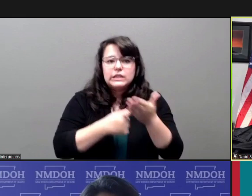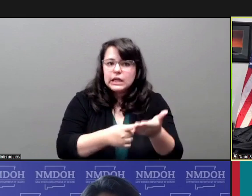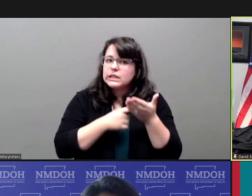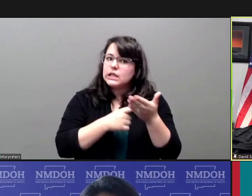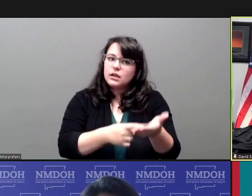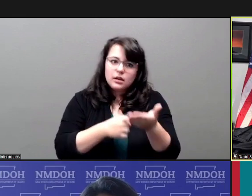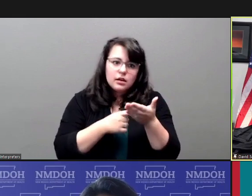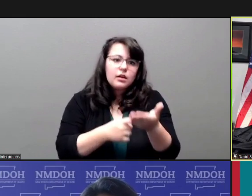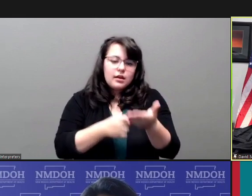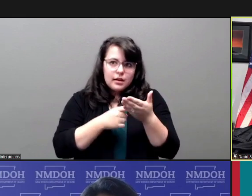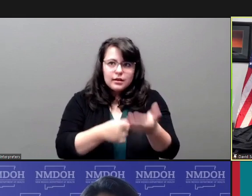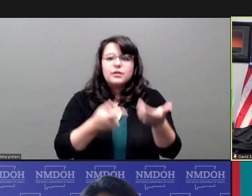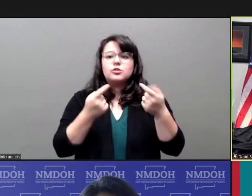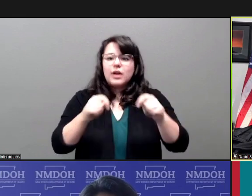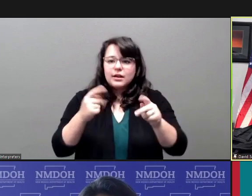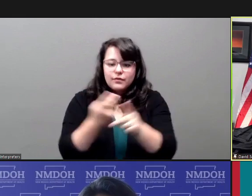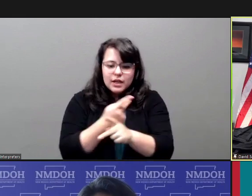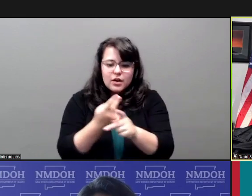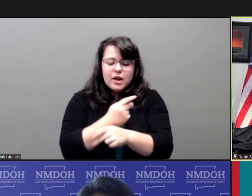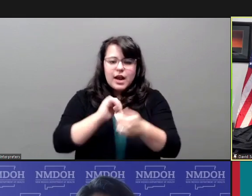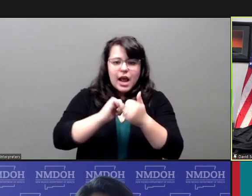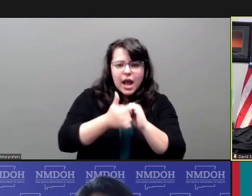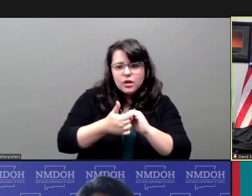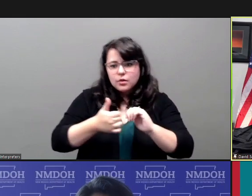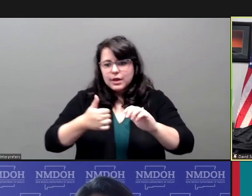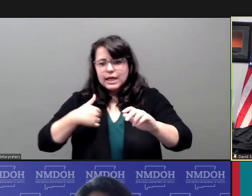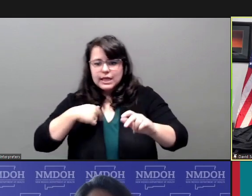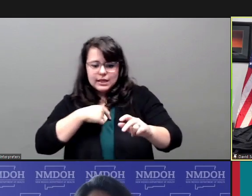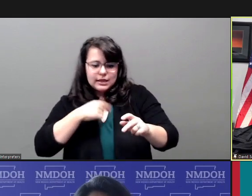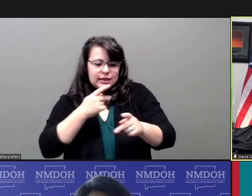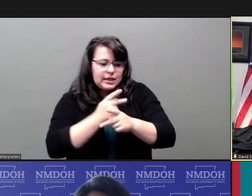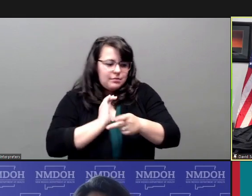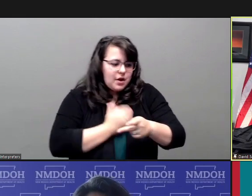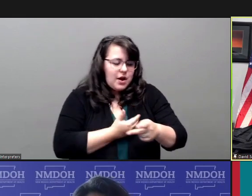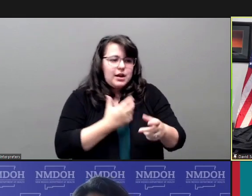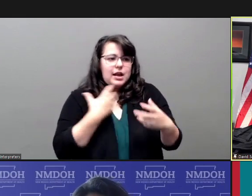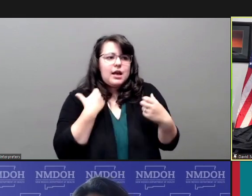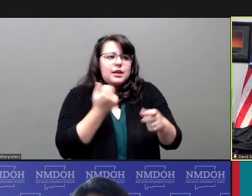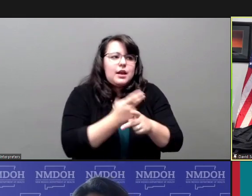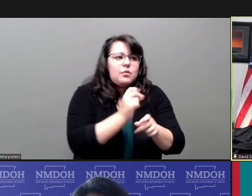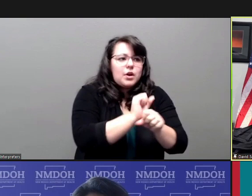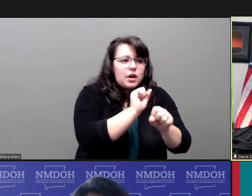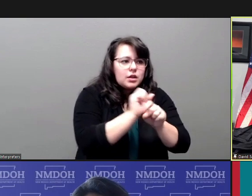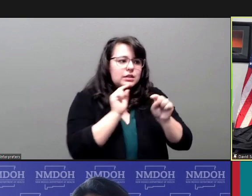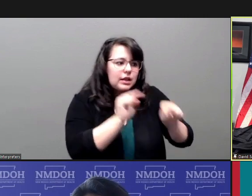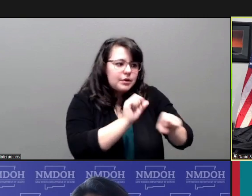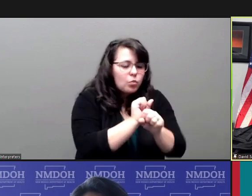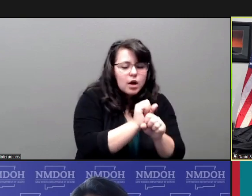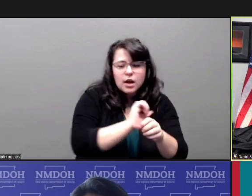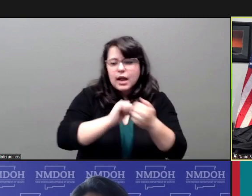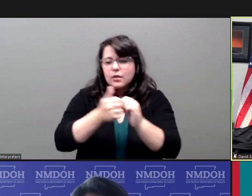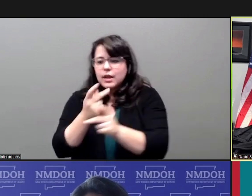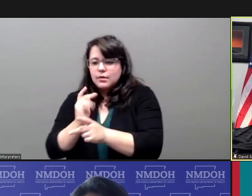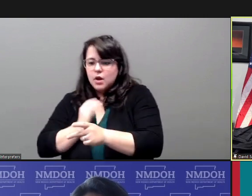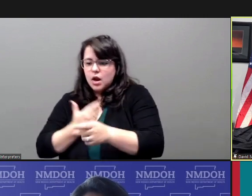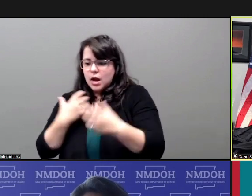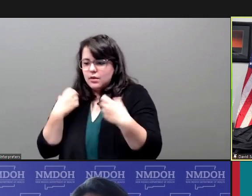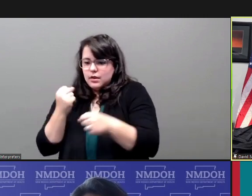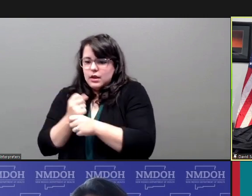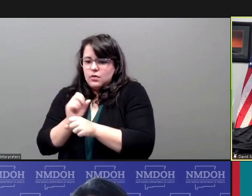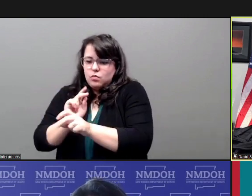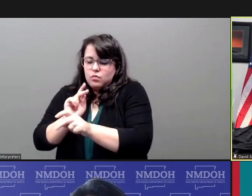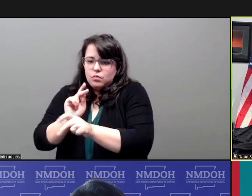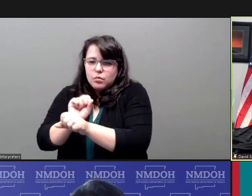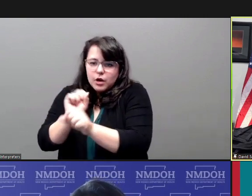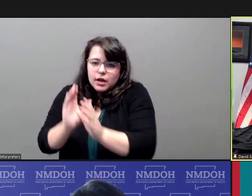like to figure out how do we keep our healthcare workers going at the Department of Health? How do we keep our healthcare workers going throughout the